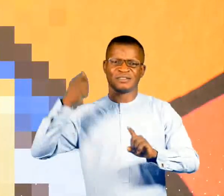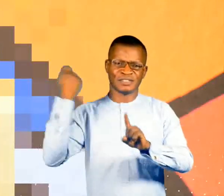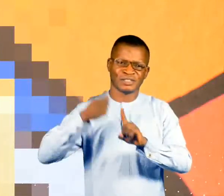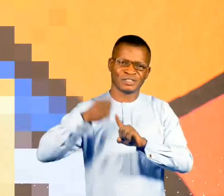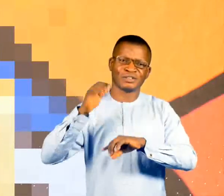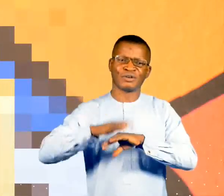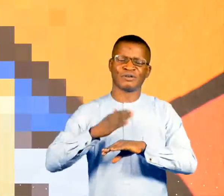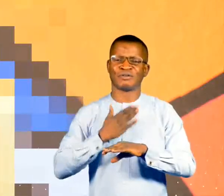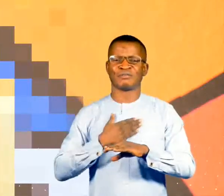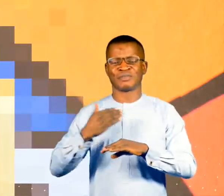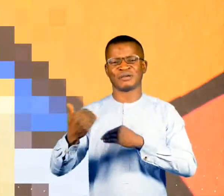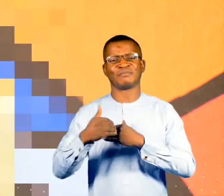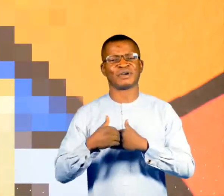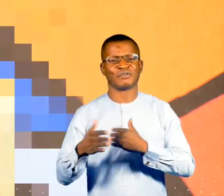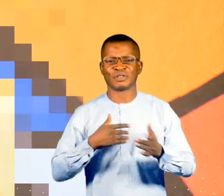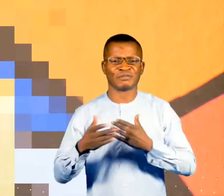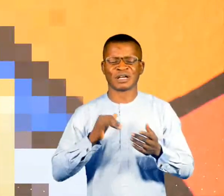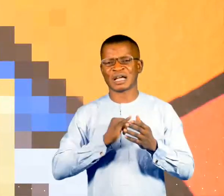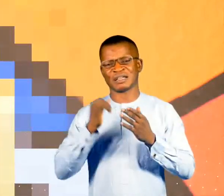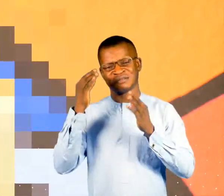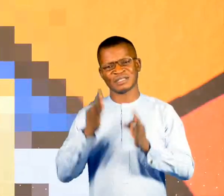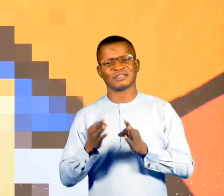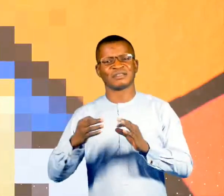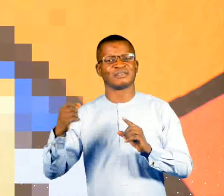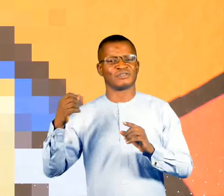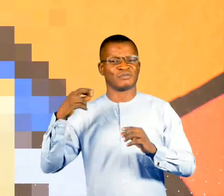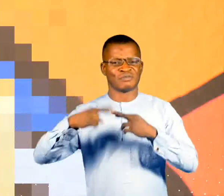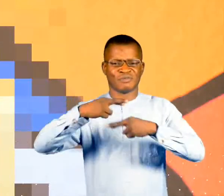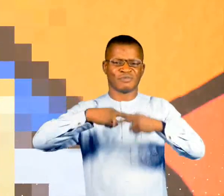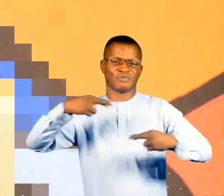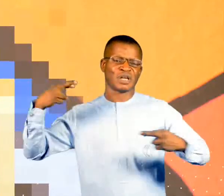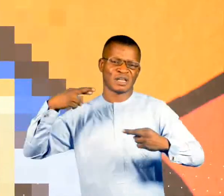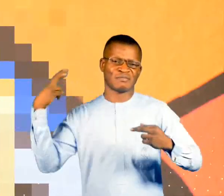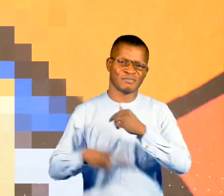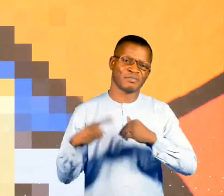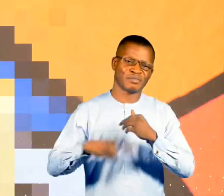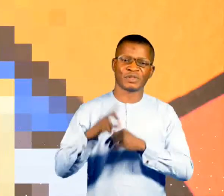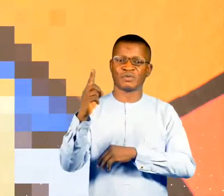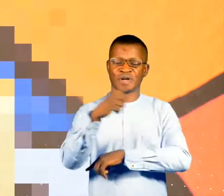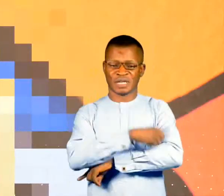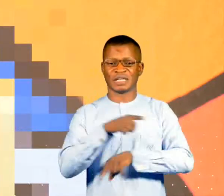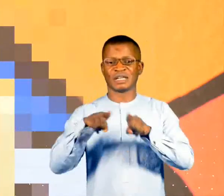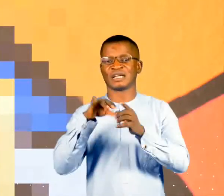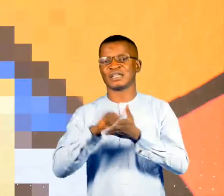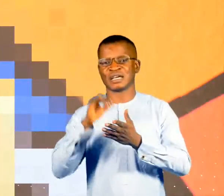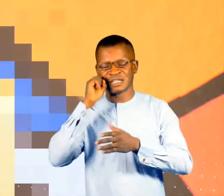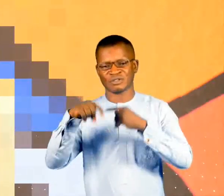anything, mortar, knife, pistol, hit me on my back. Whatever beside her, charger,